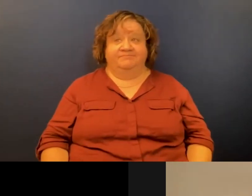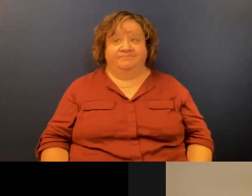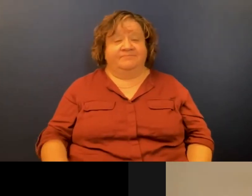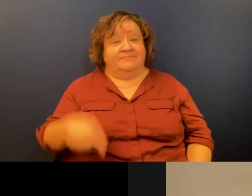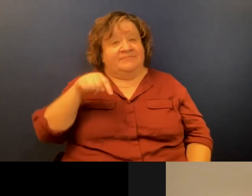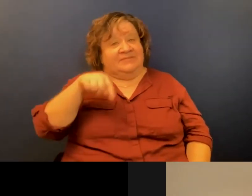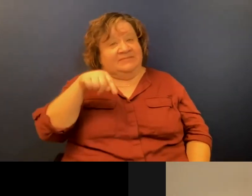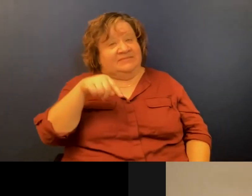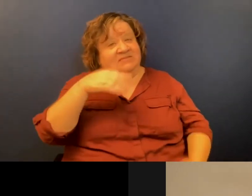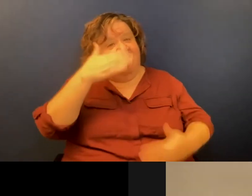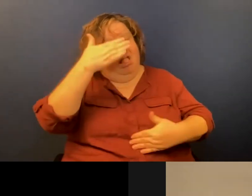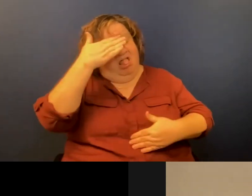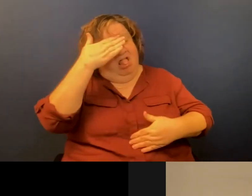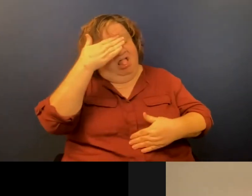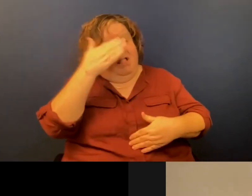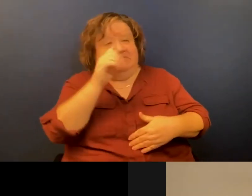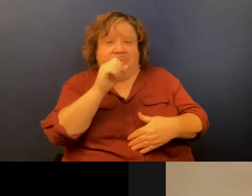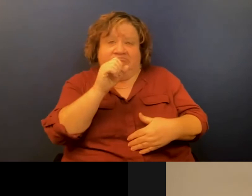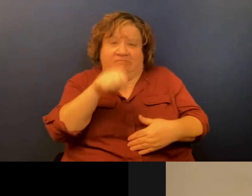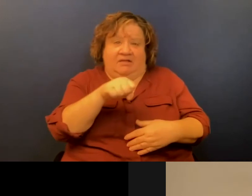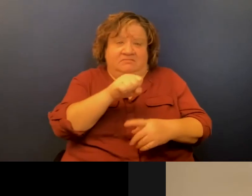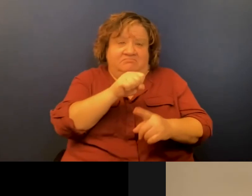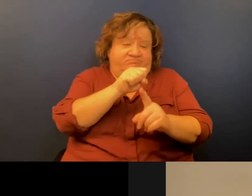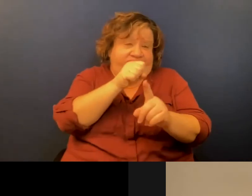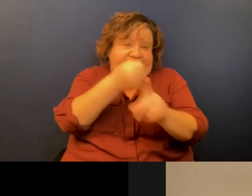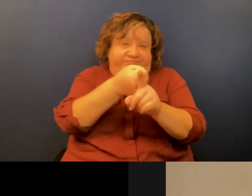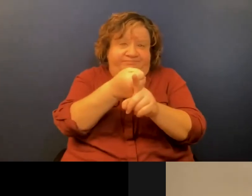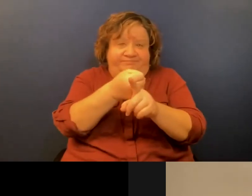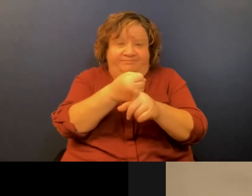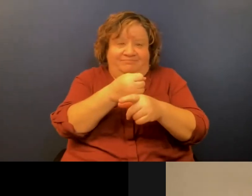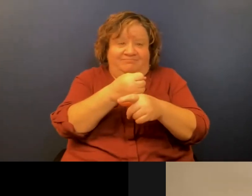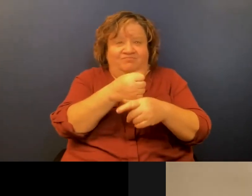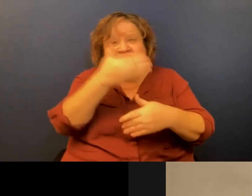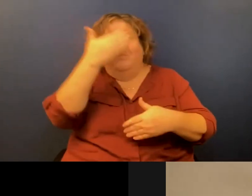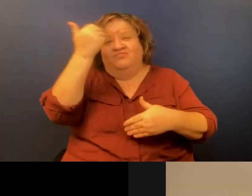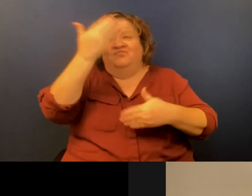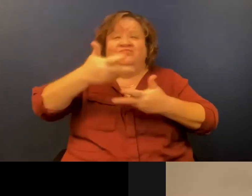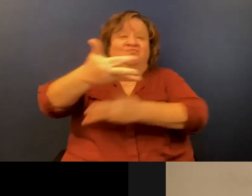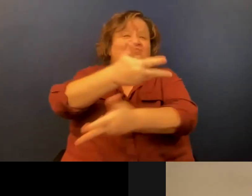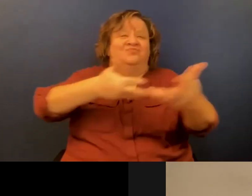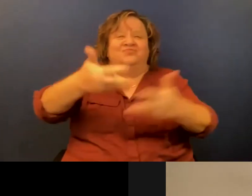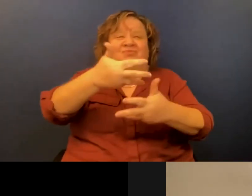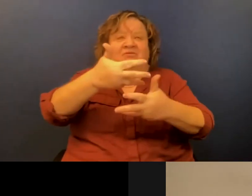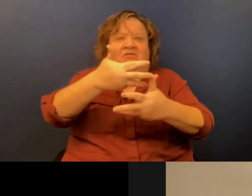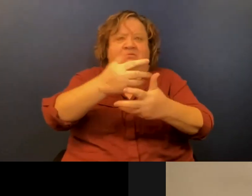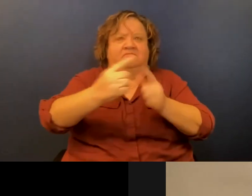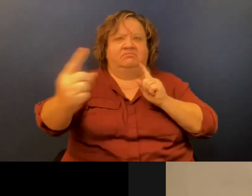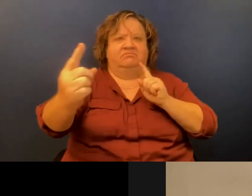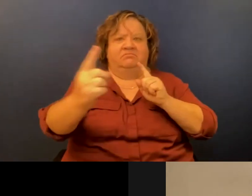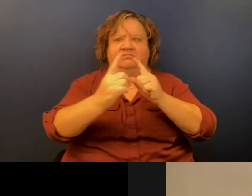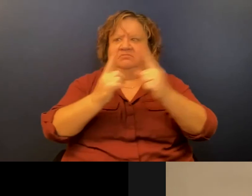were isolated for our own safety and protection and our health. And then there were restrictions